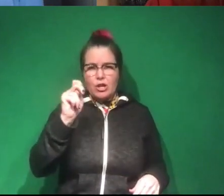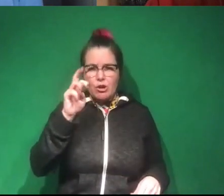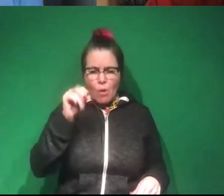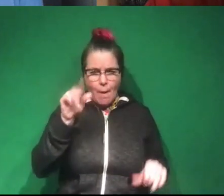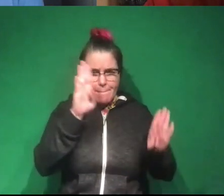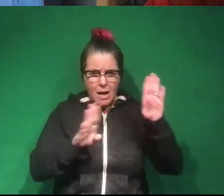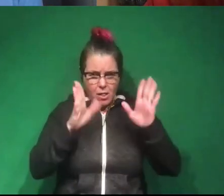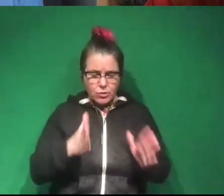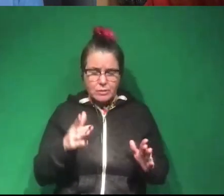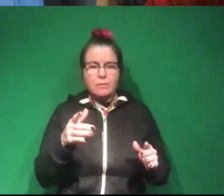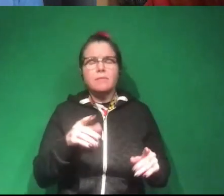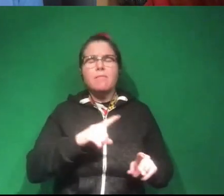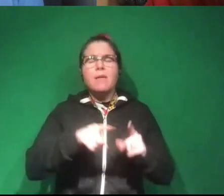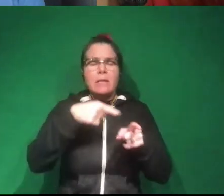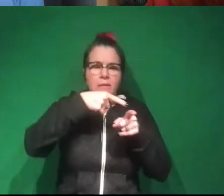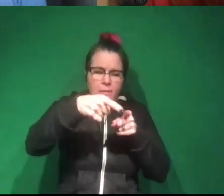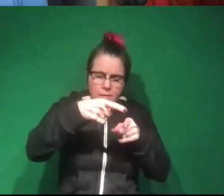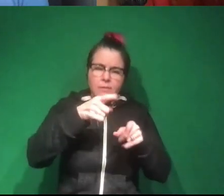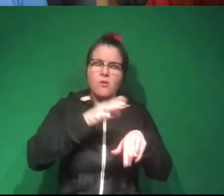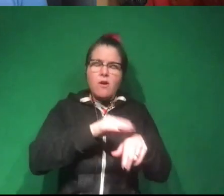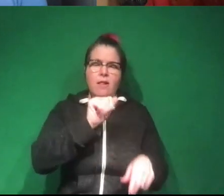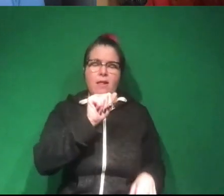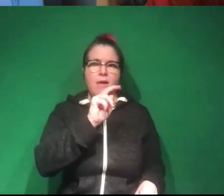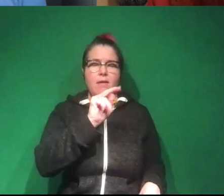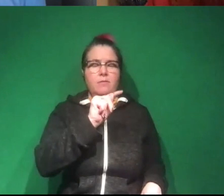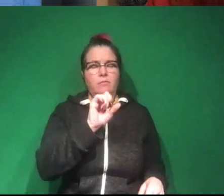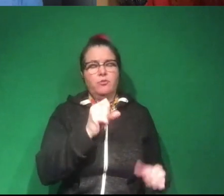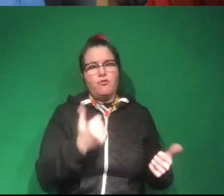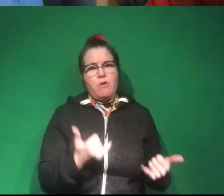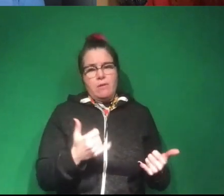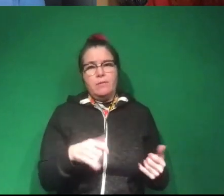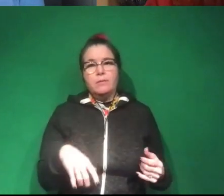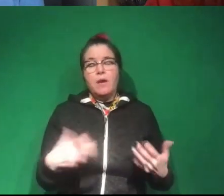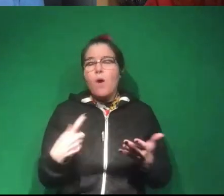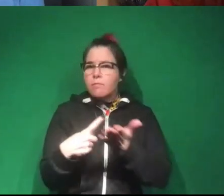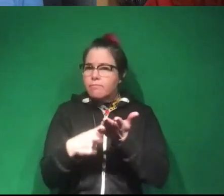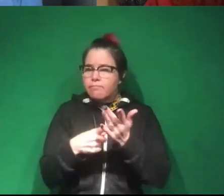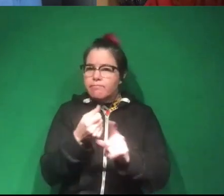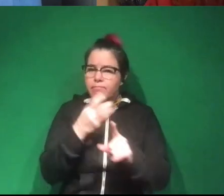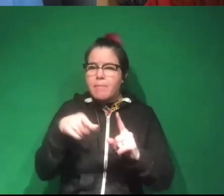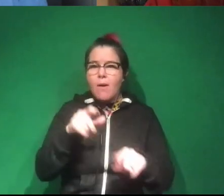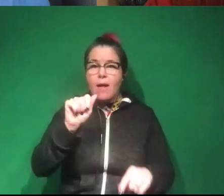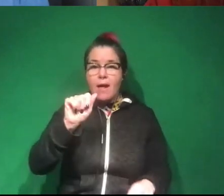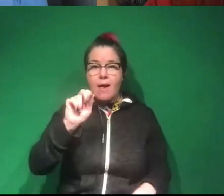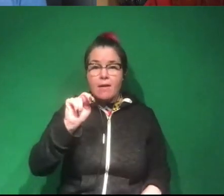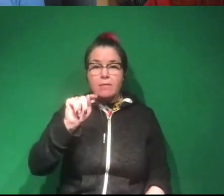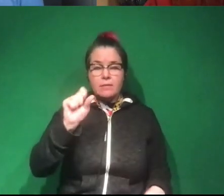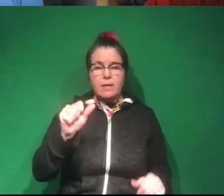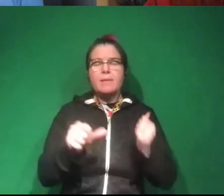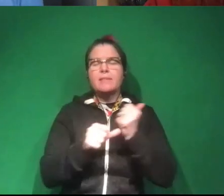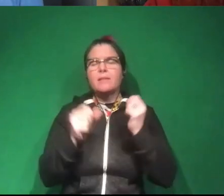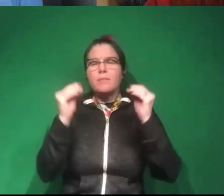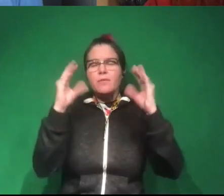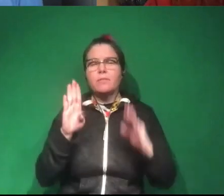my special focus is on ants right now. And I wanted to talk to you about ants today. I am an assistant professor at